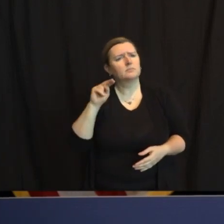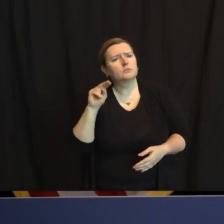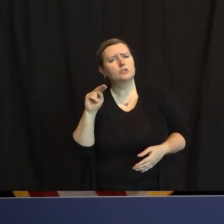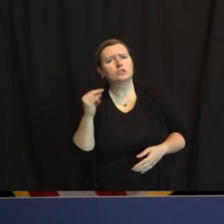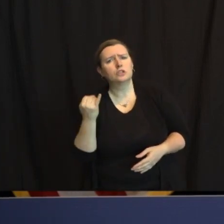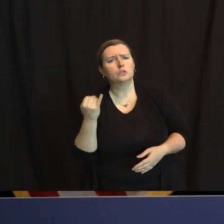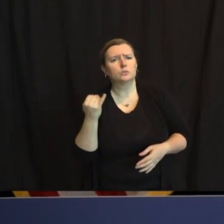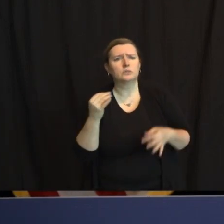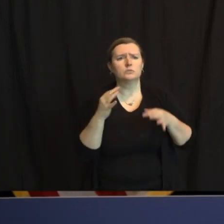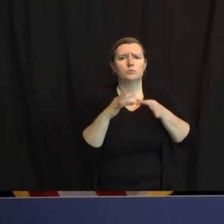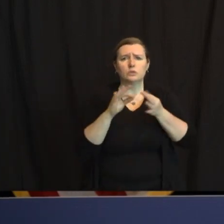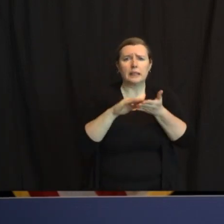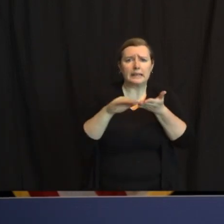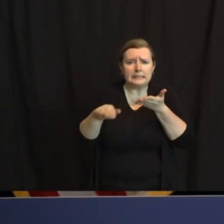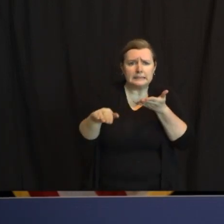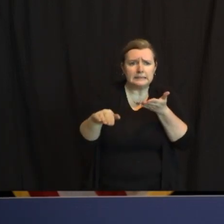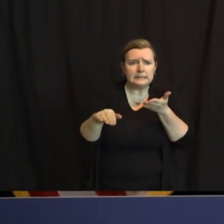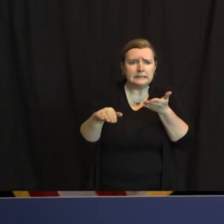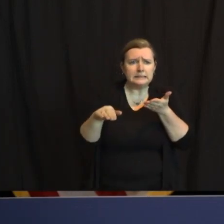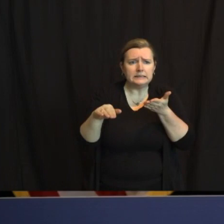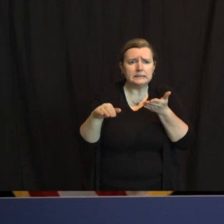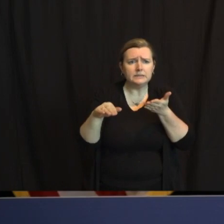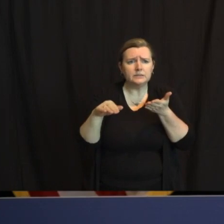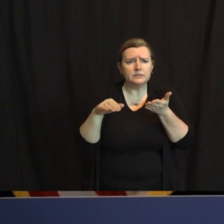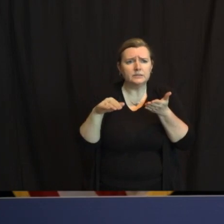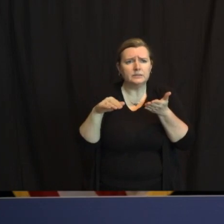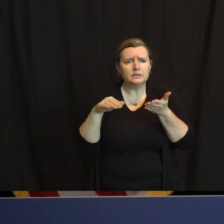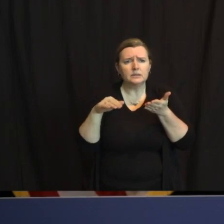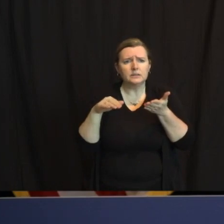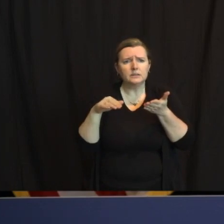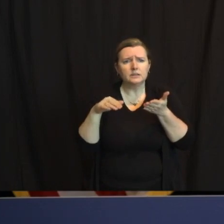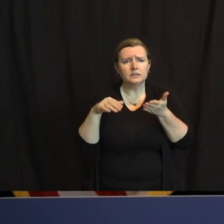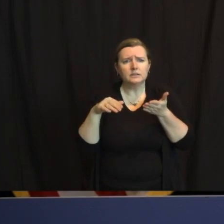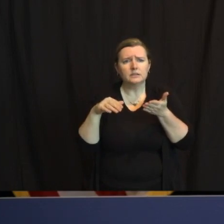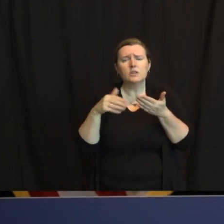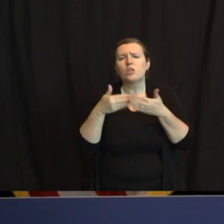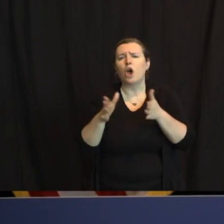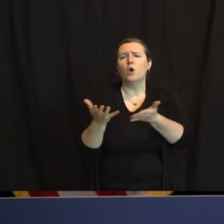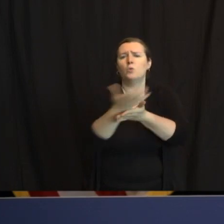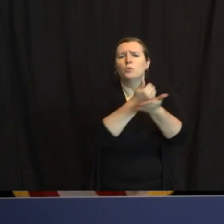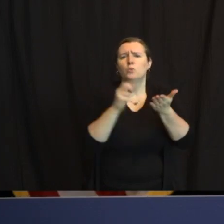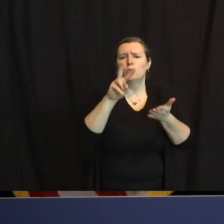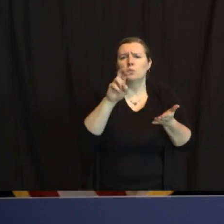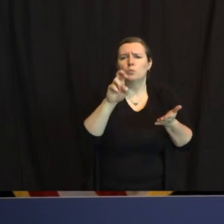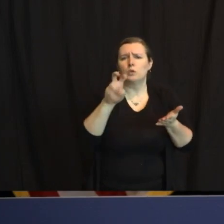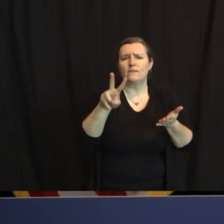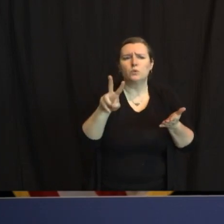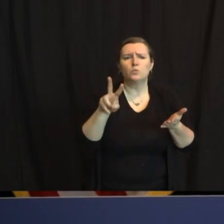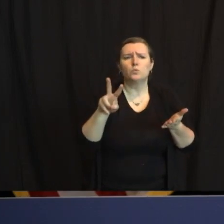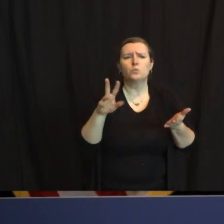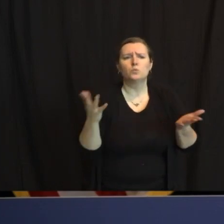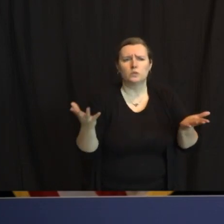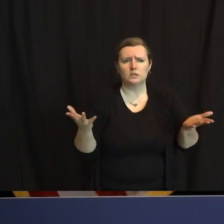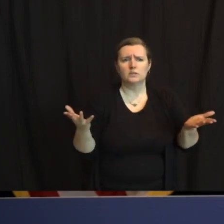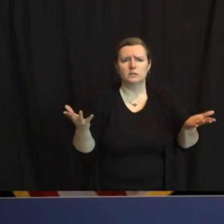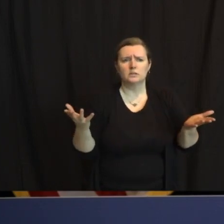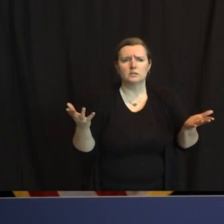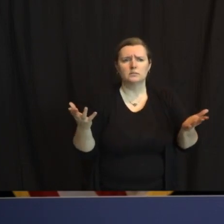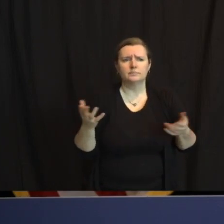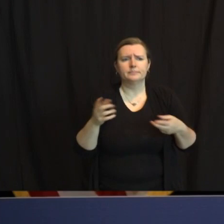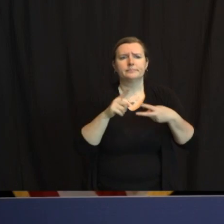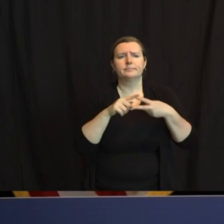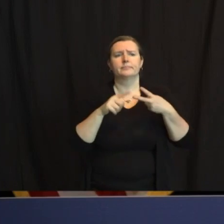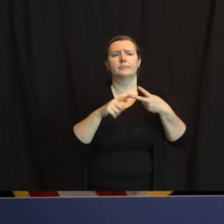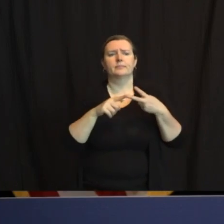lost revenue estimates? Also, do you have any data on lottery revenue, specifically if revenues have dropped and by